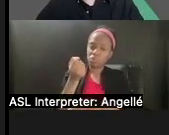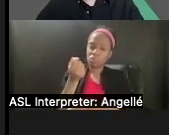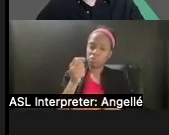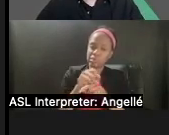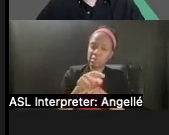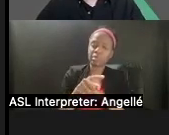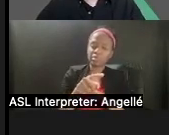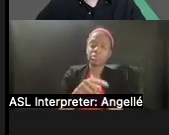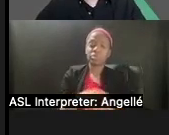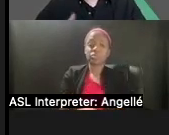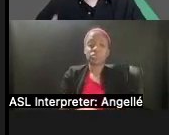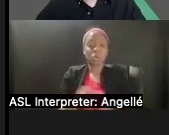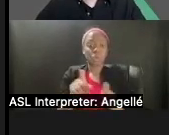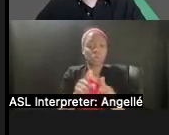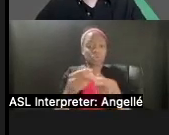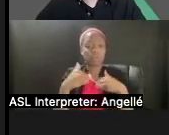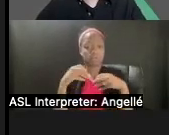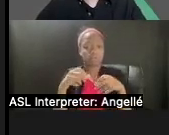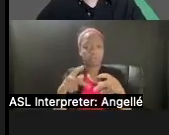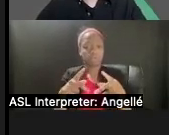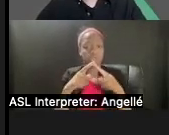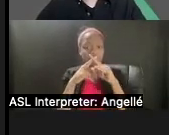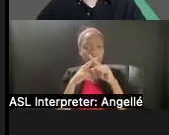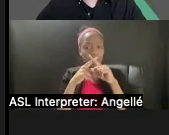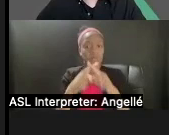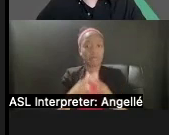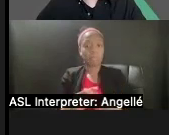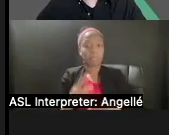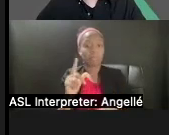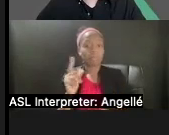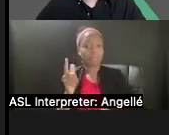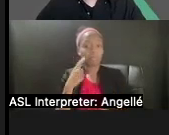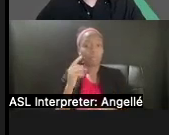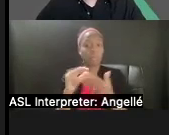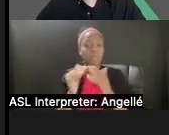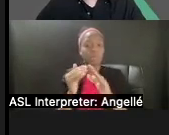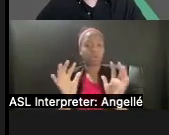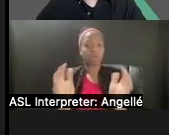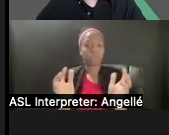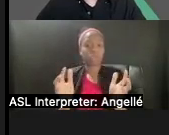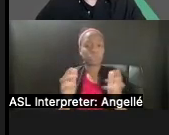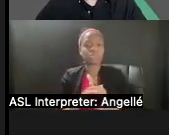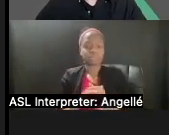will also have the chance to unmute yourselves later and have a community conversation. So